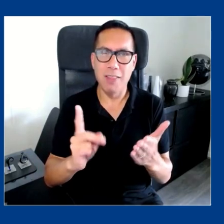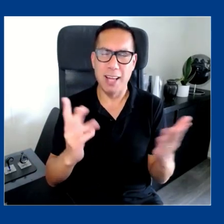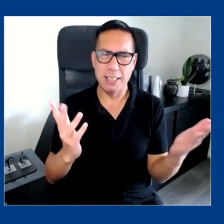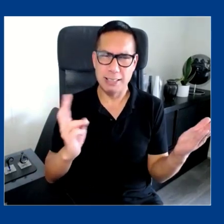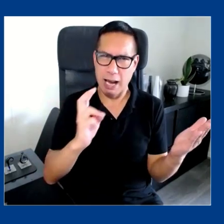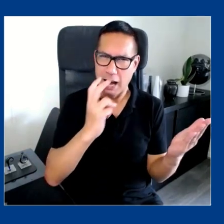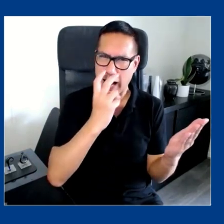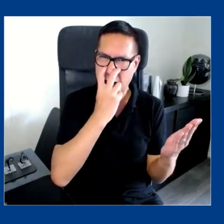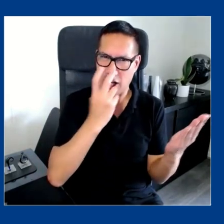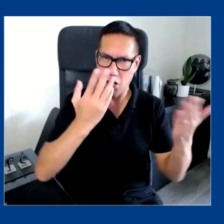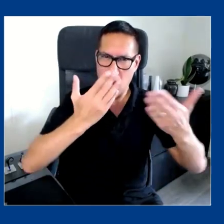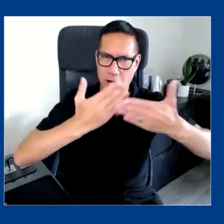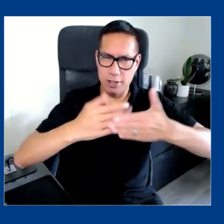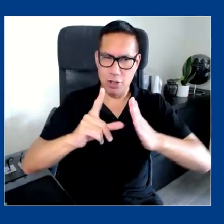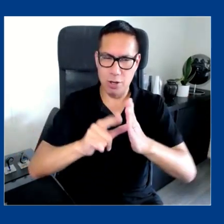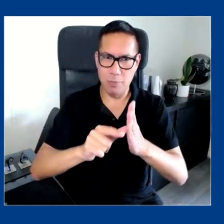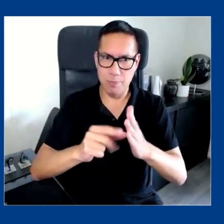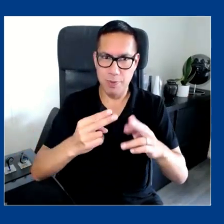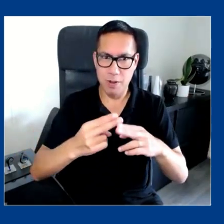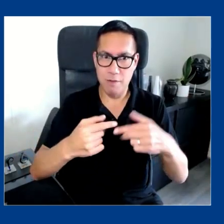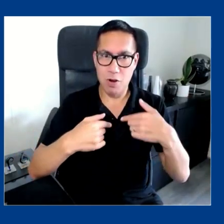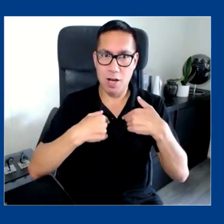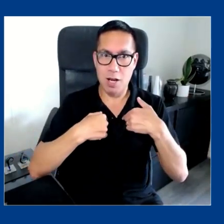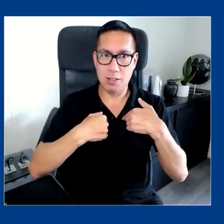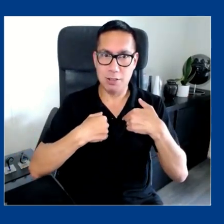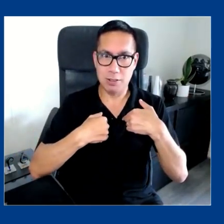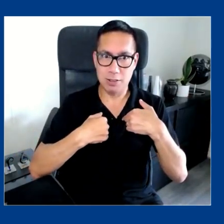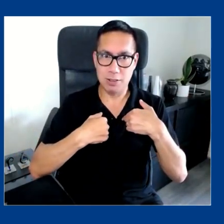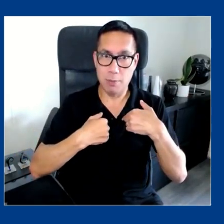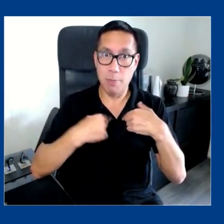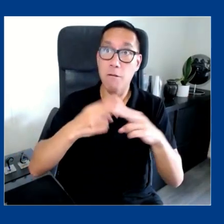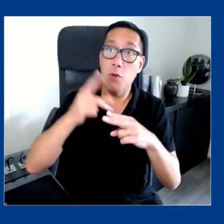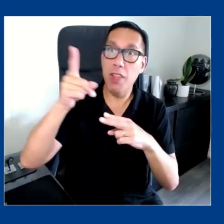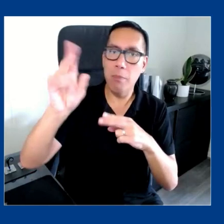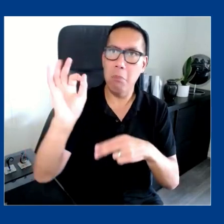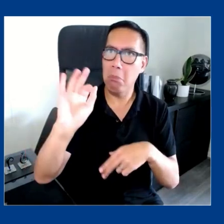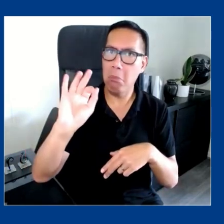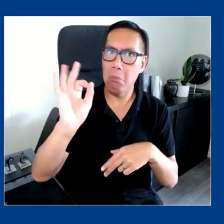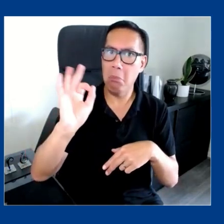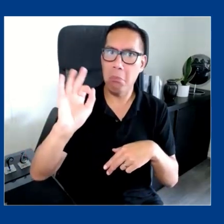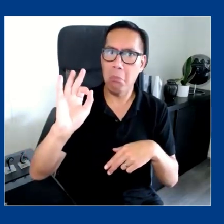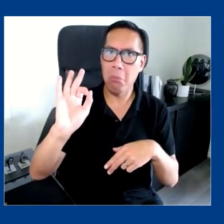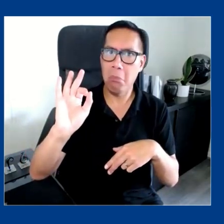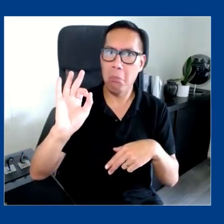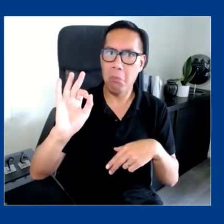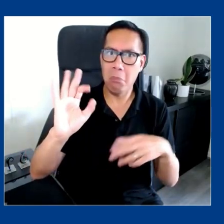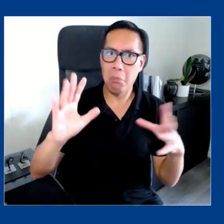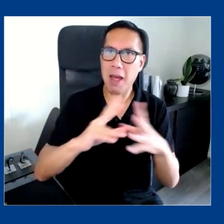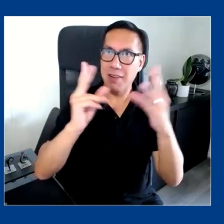which is for us, a living one, but not for them. For them, everything is visible.